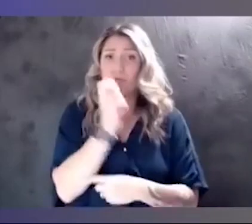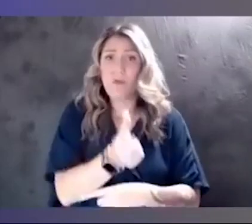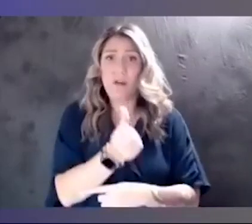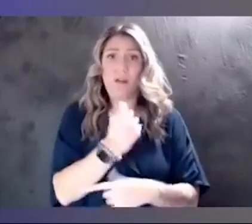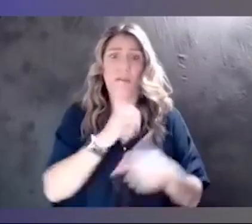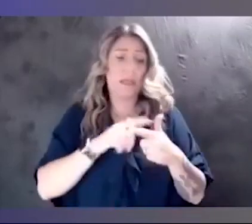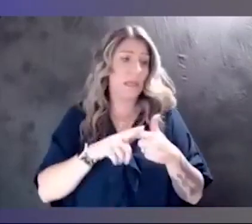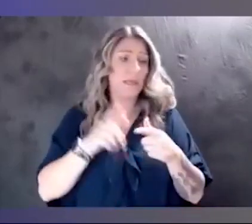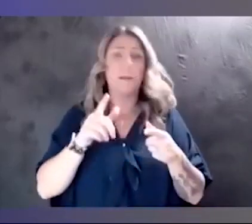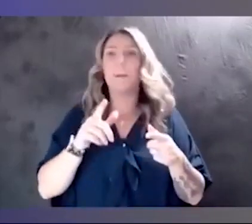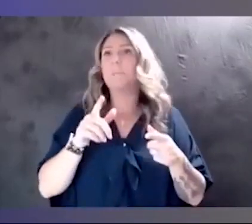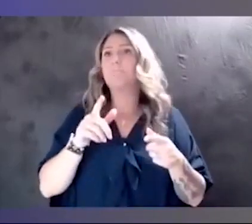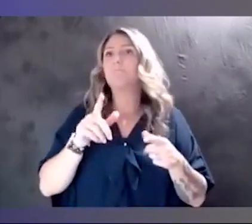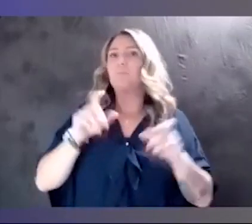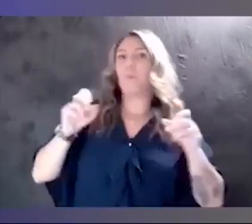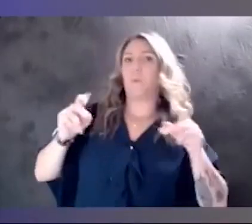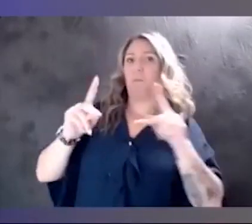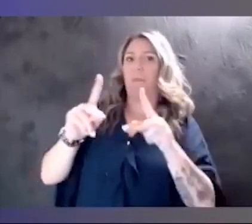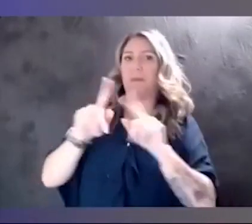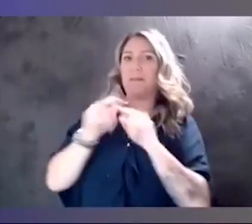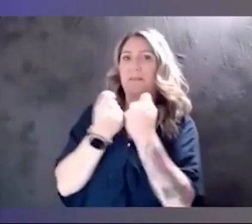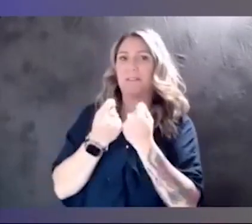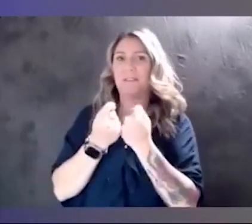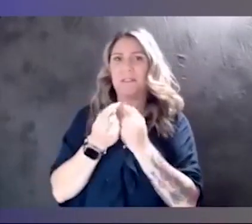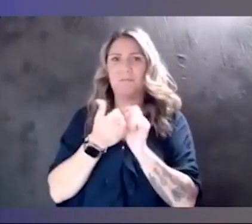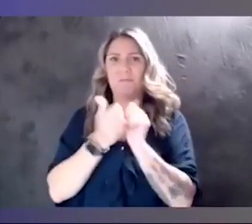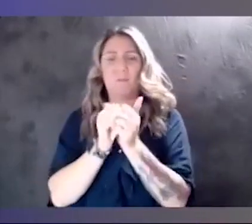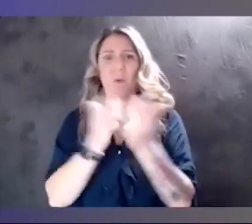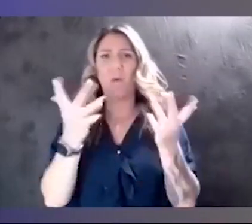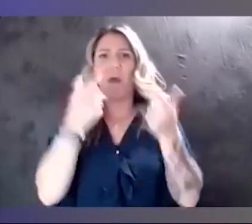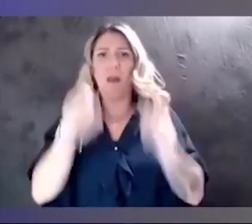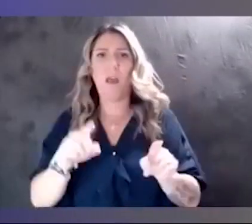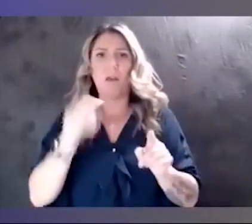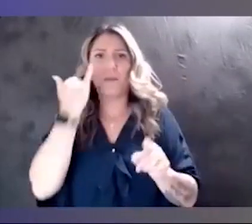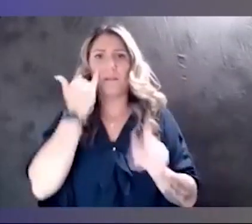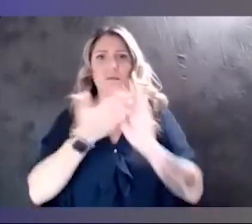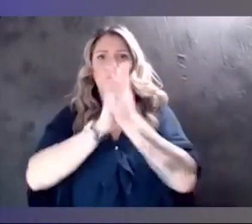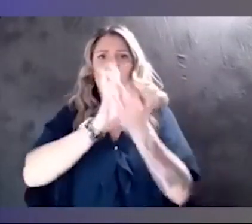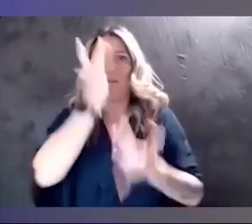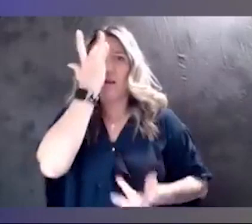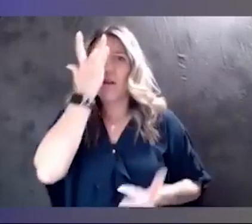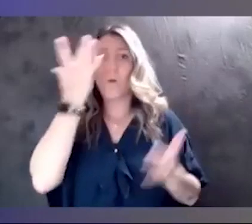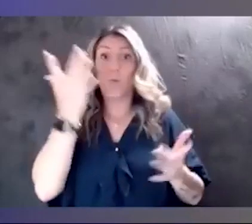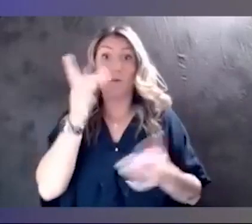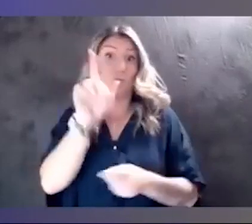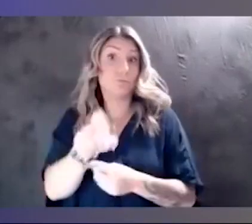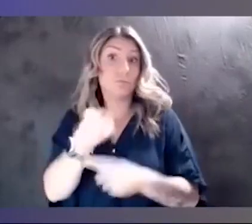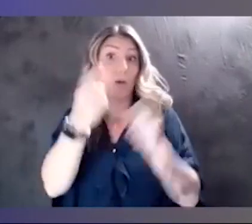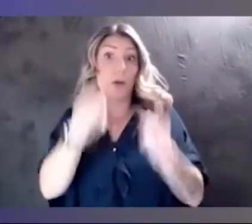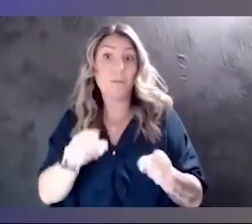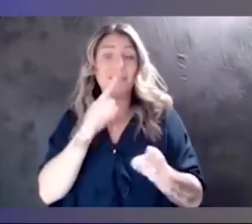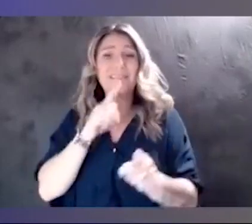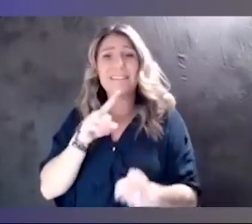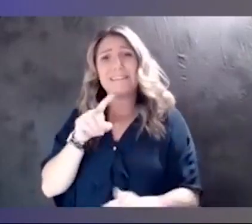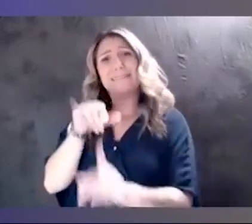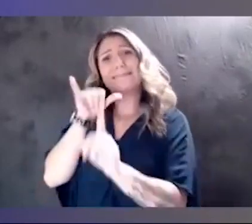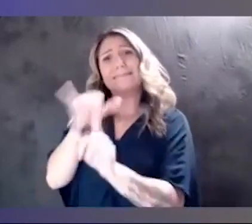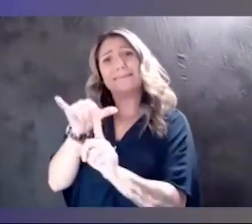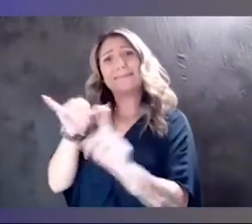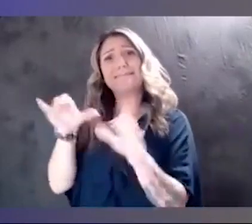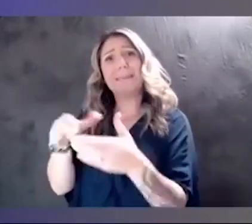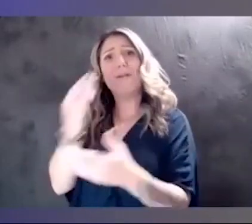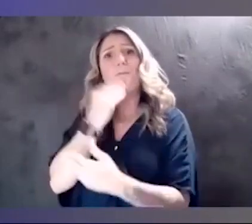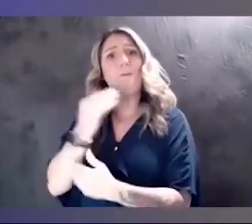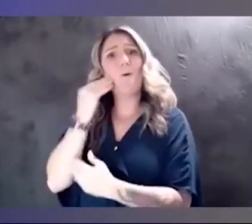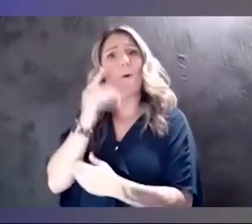youth sports, what happens if you become ill? Well, what should happen is you should stay home and report that illness and